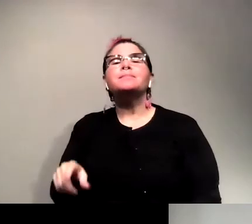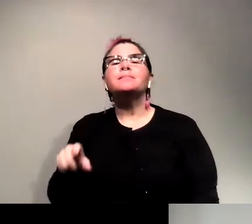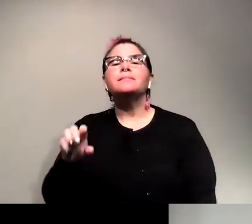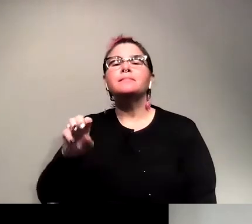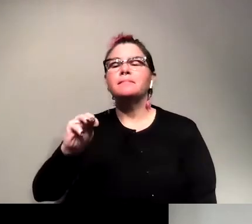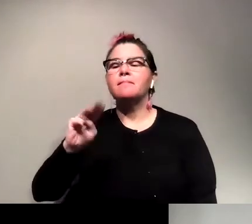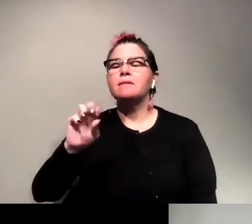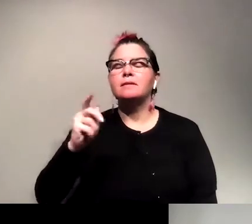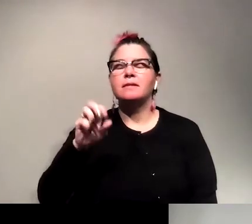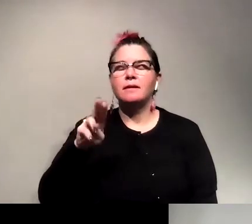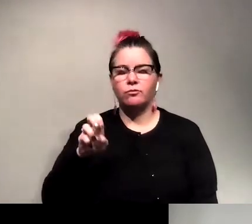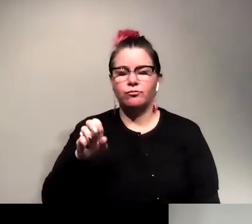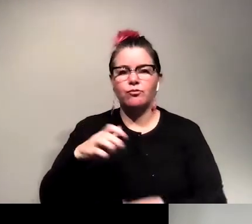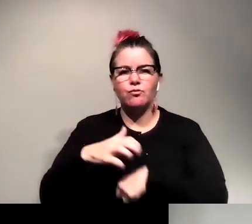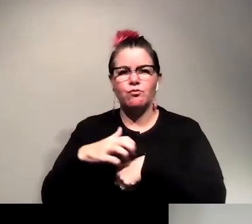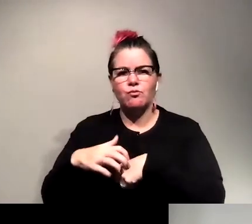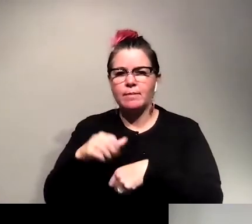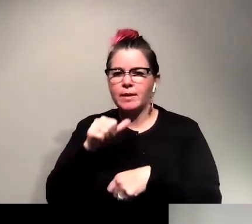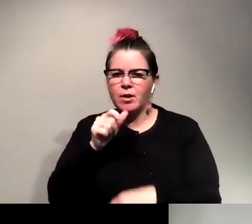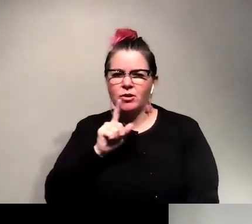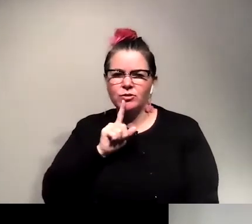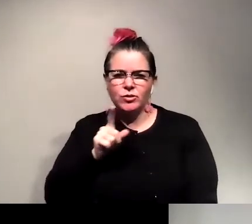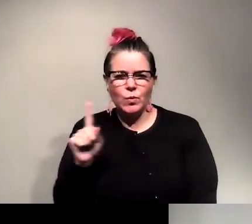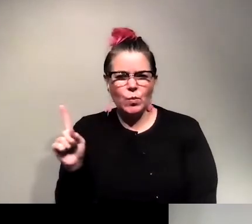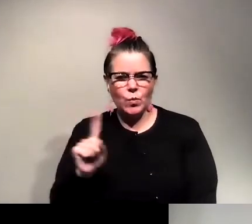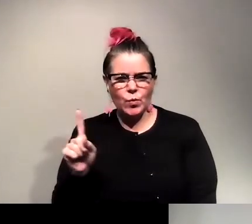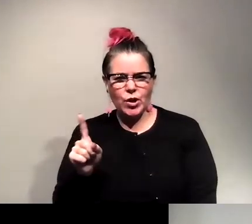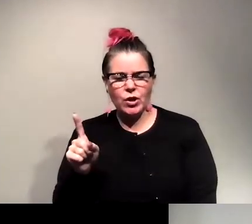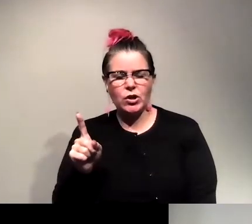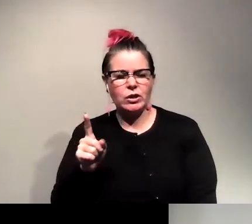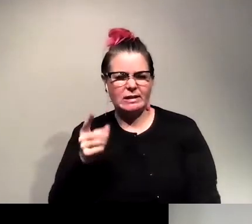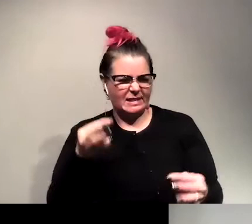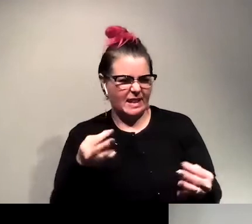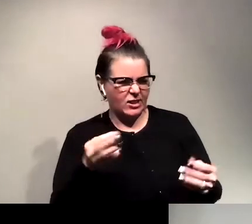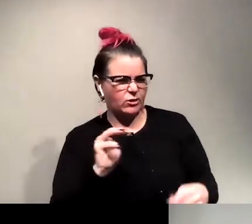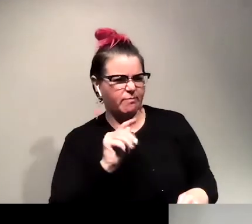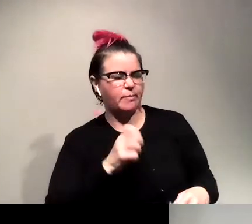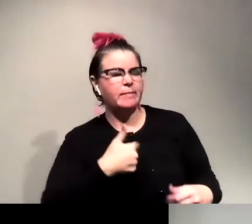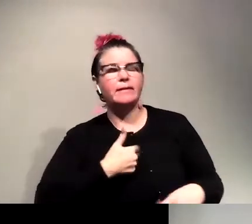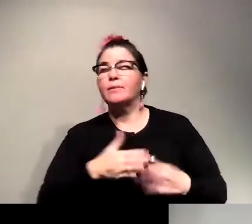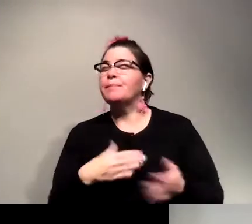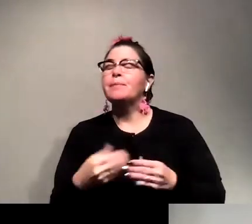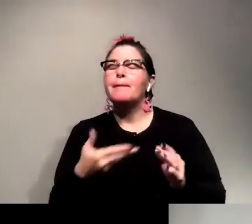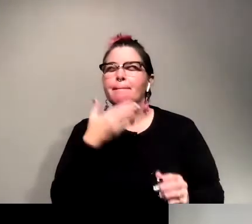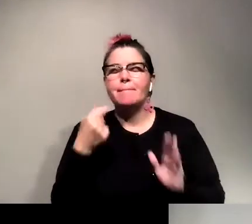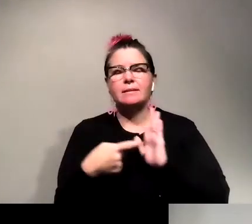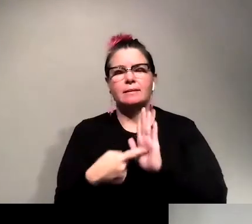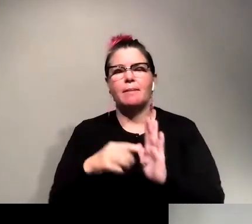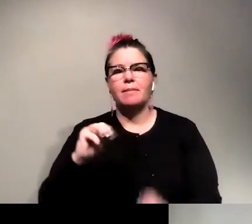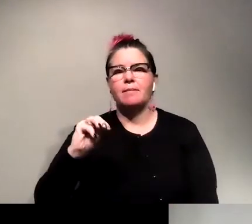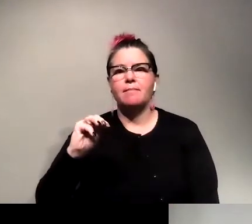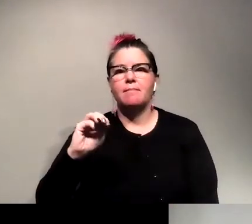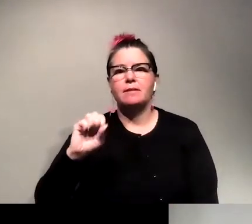grapes, I'm not sure where it decided to do that, but the best example would be muscadine grapes